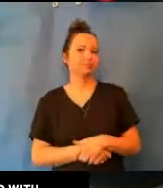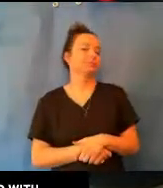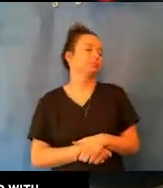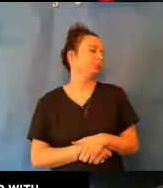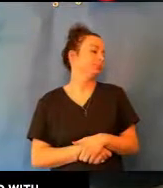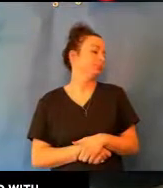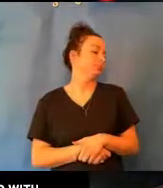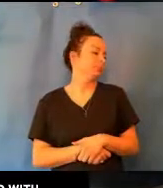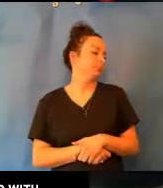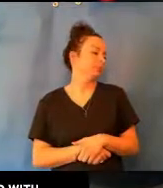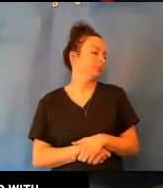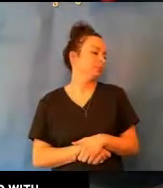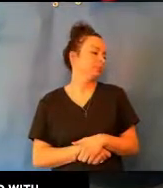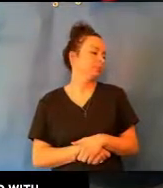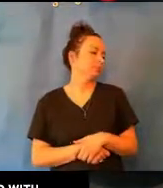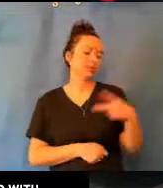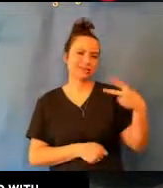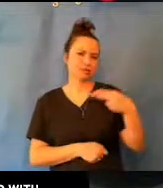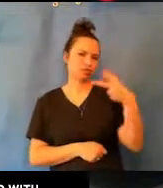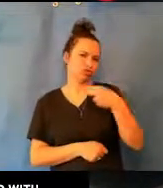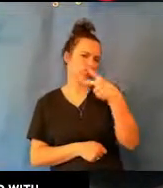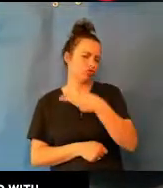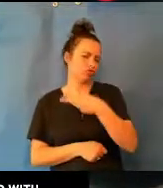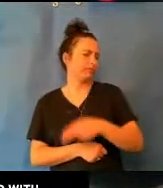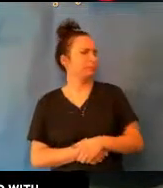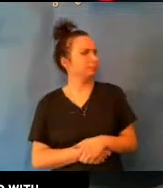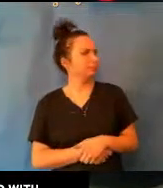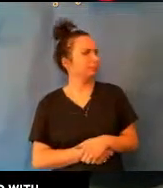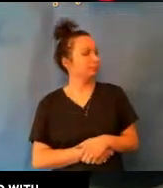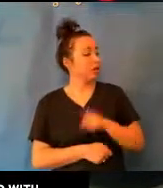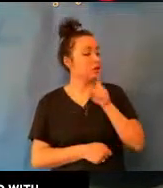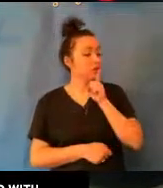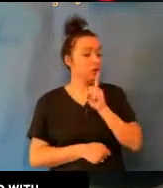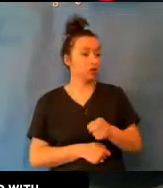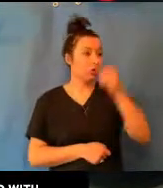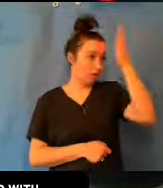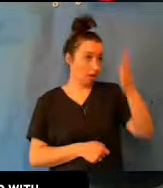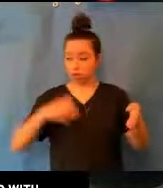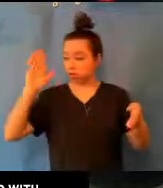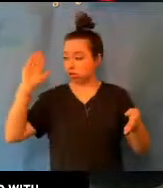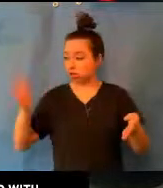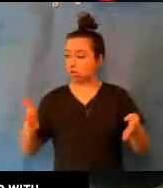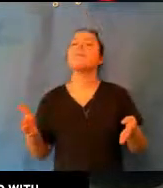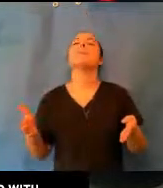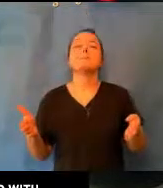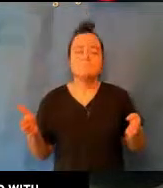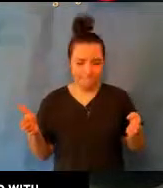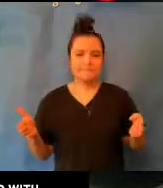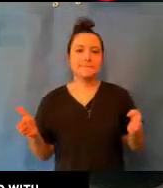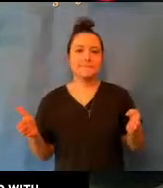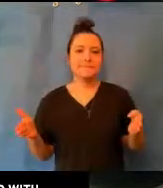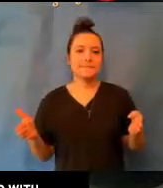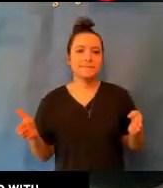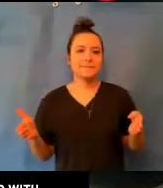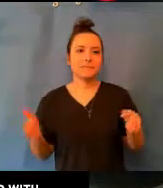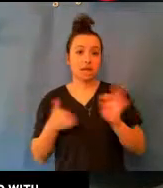All right, let's look at number 3. Let's look at our scissors. Make sure each end is lined up.